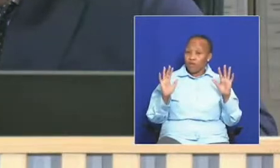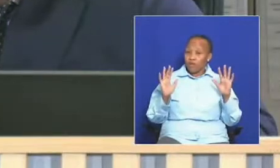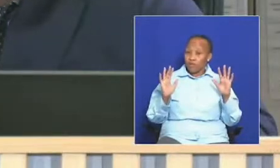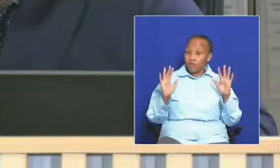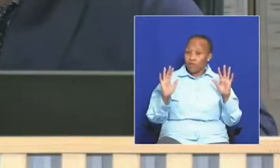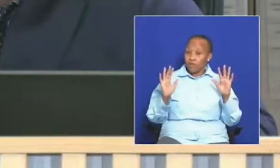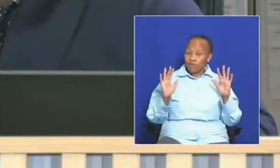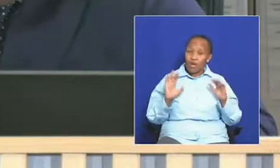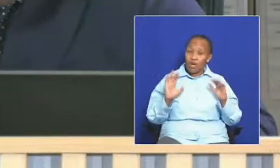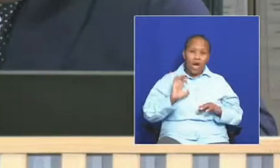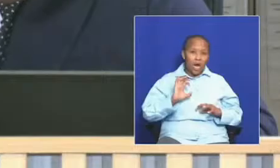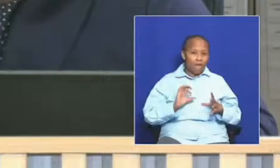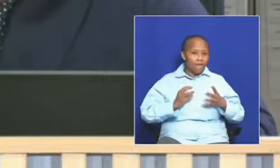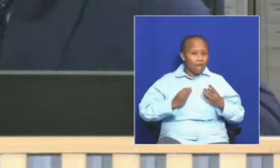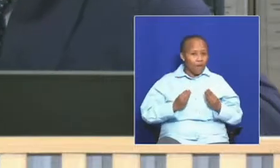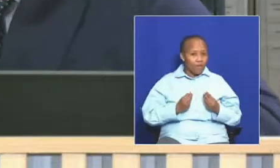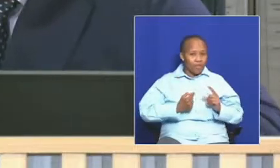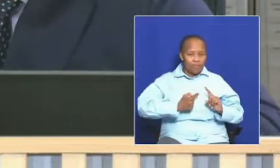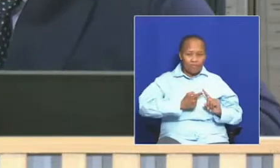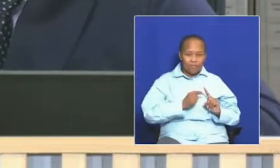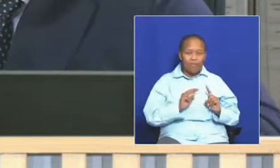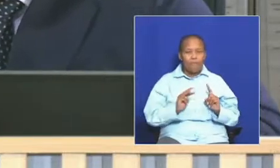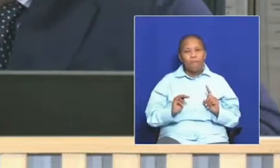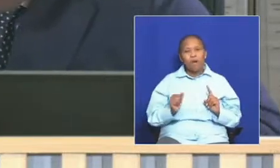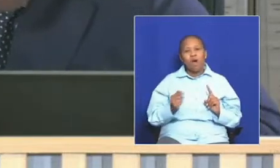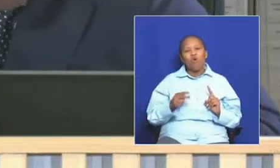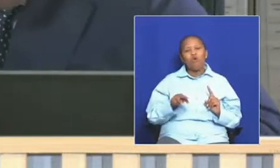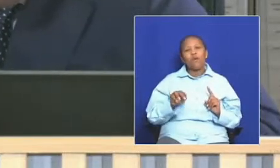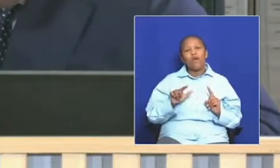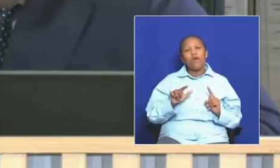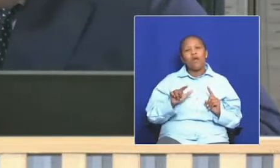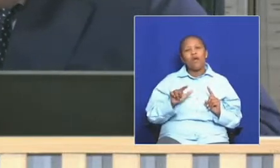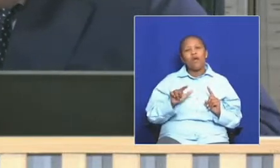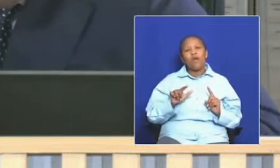depositing money with a supplier,